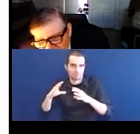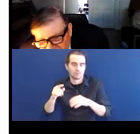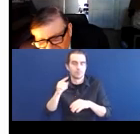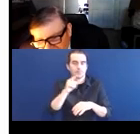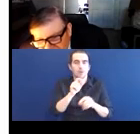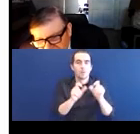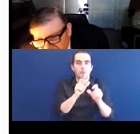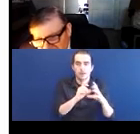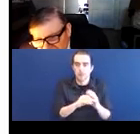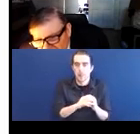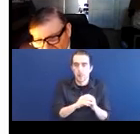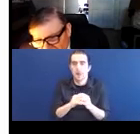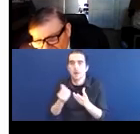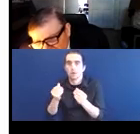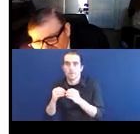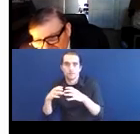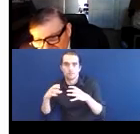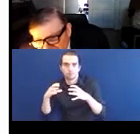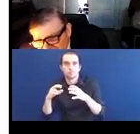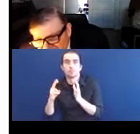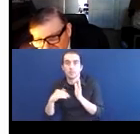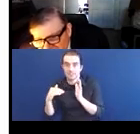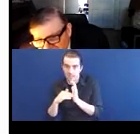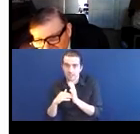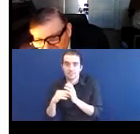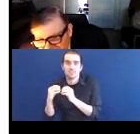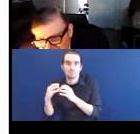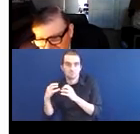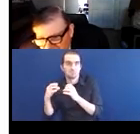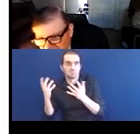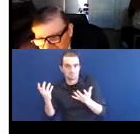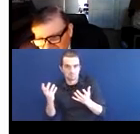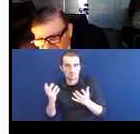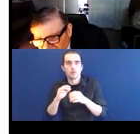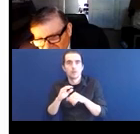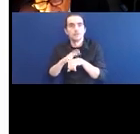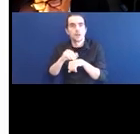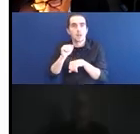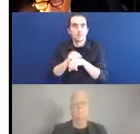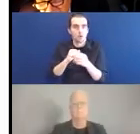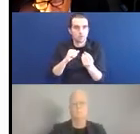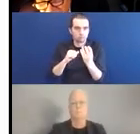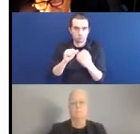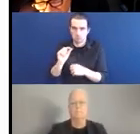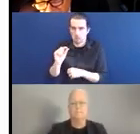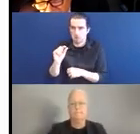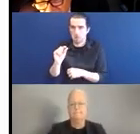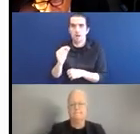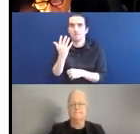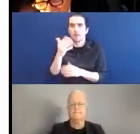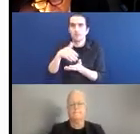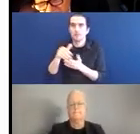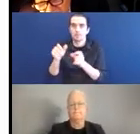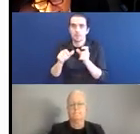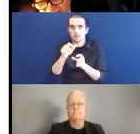than Malaysia, or it's about the same size as Thailand. And then a lot of other countries are not featuring very much